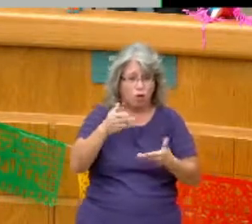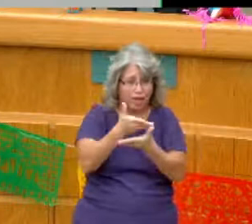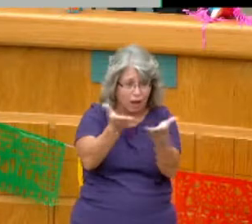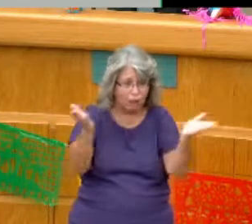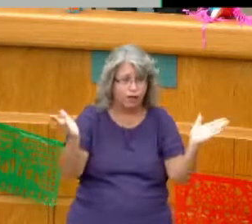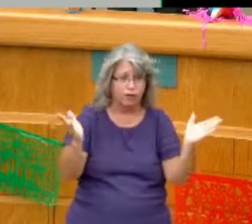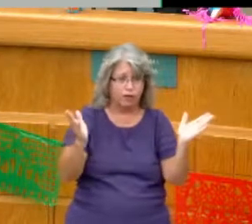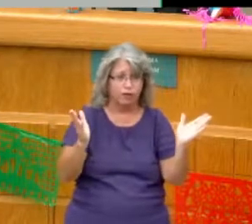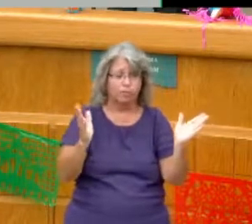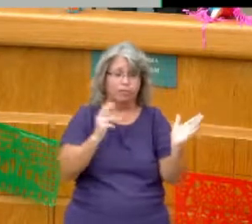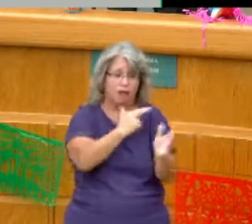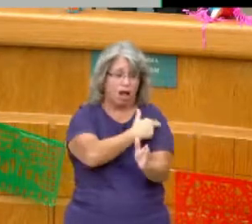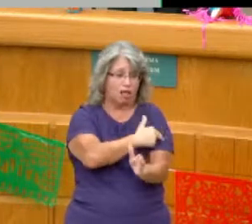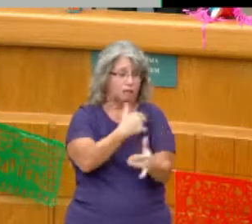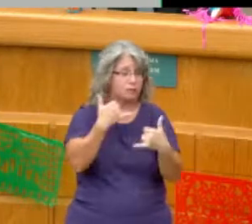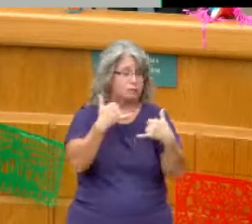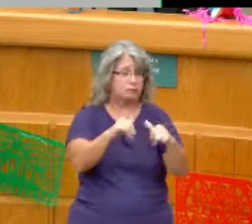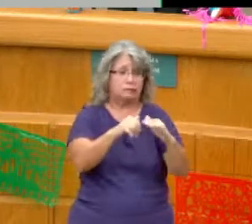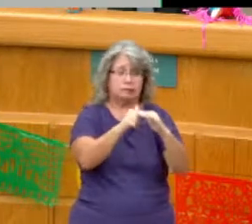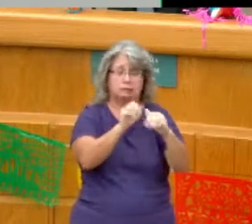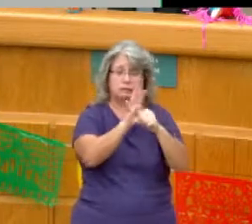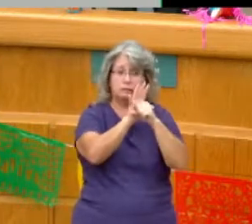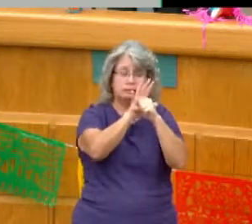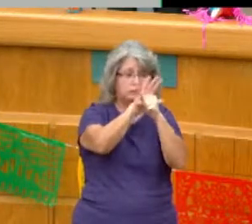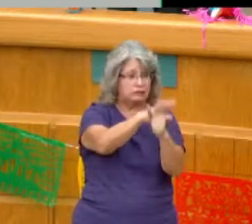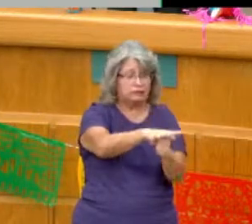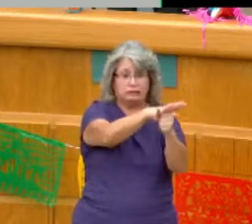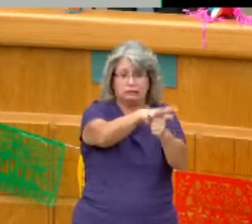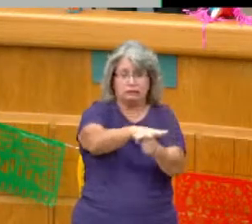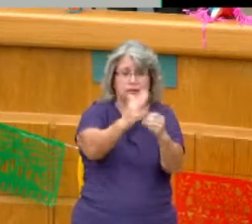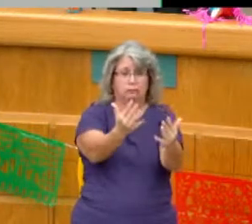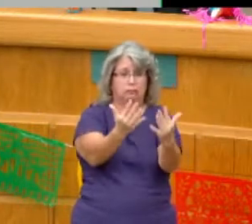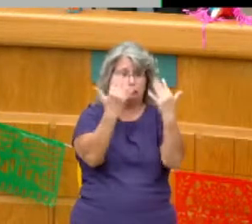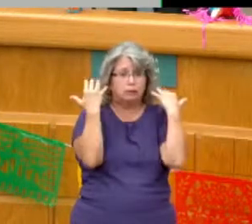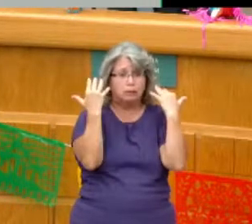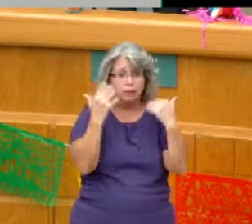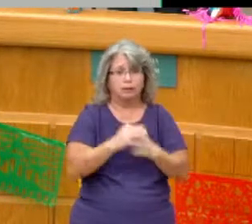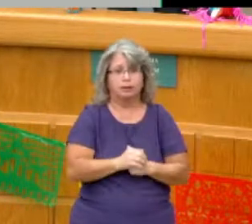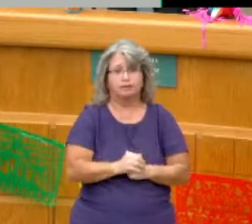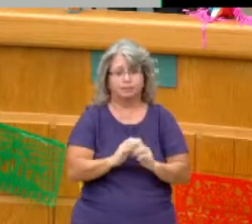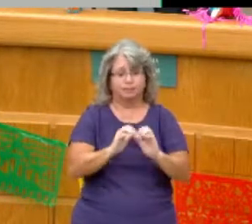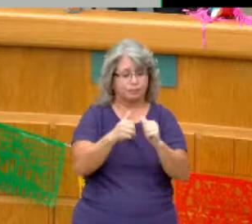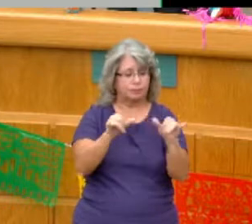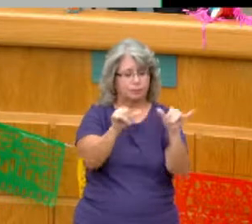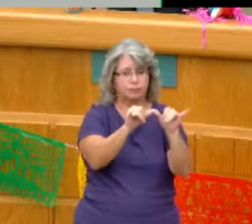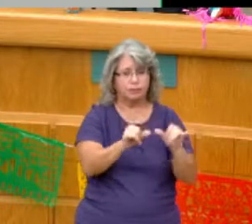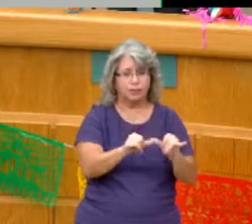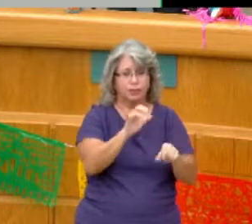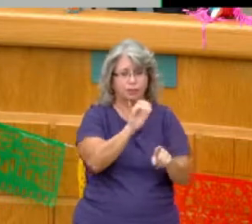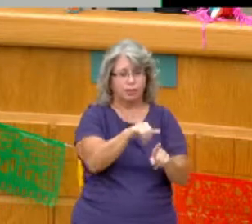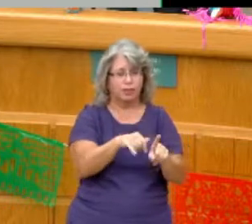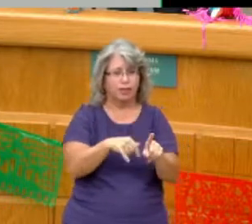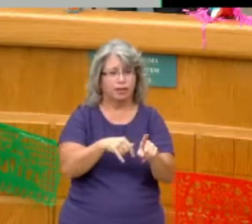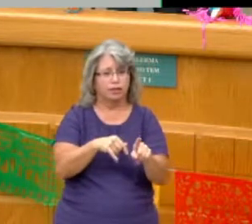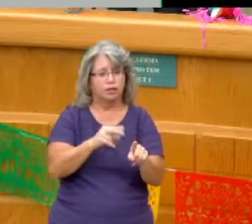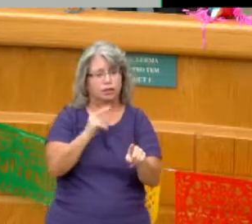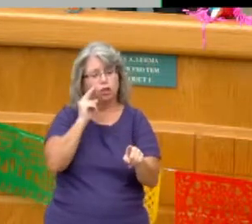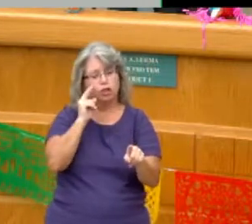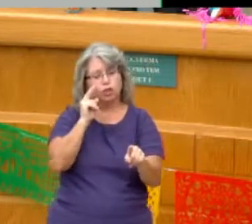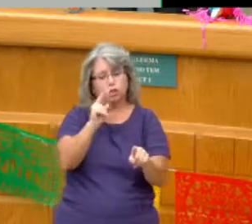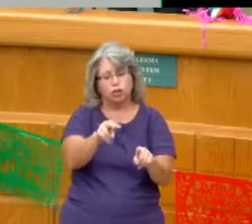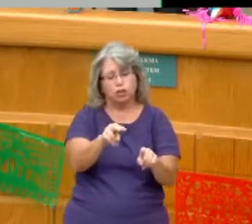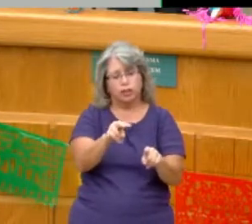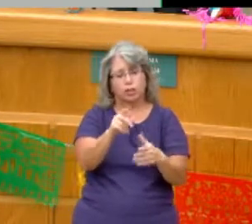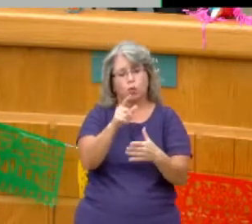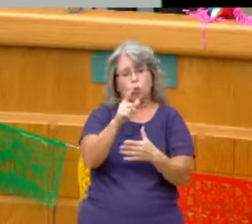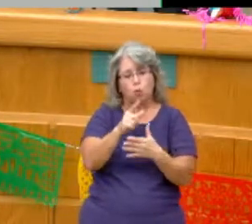think a better way to measure how much stress the hospitals are under is to look at what percentage of inpatient beds